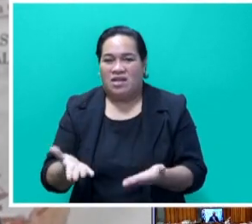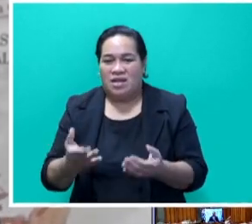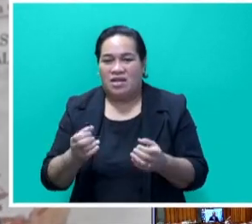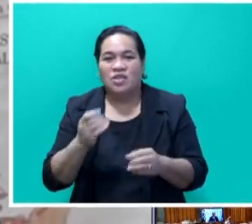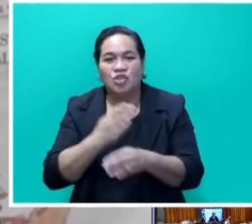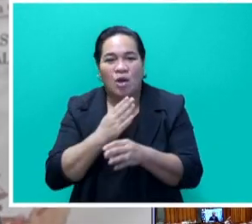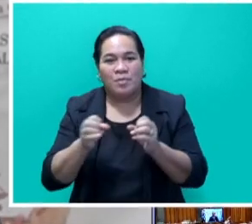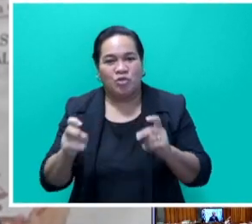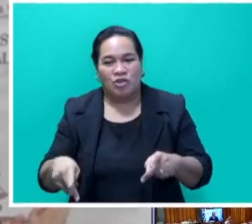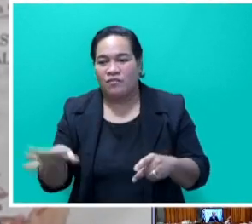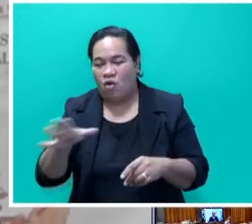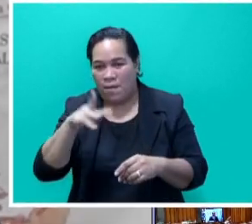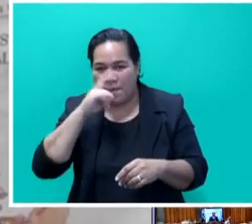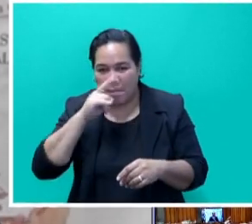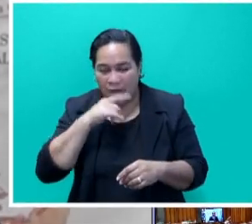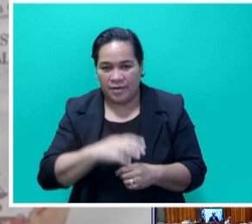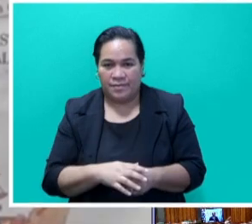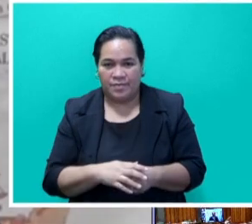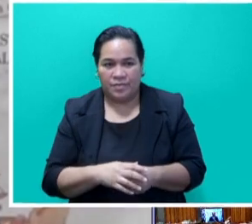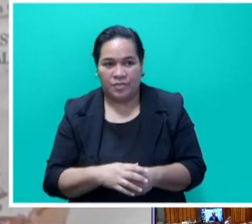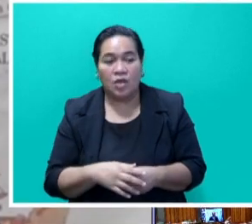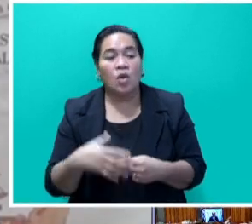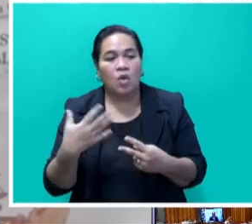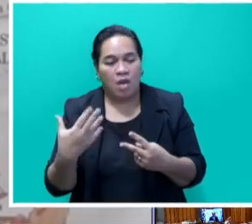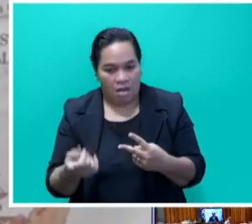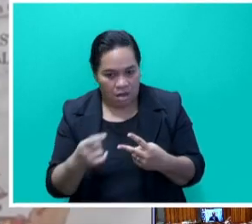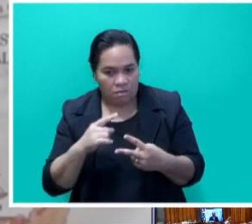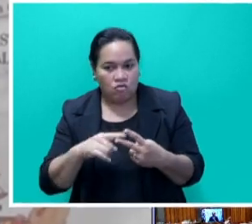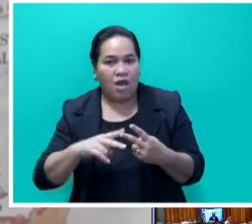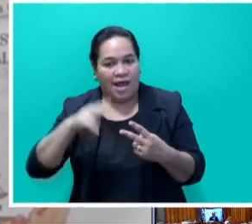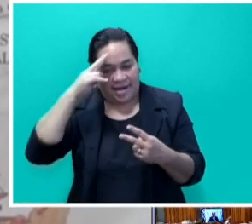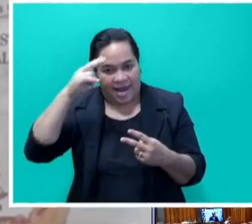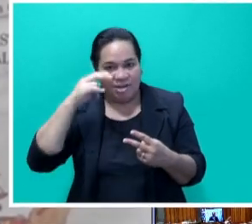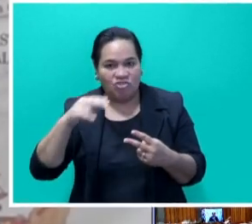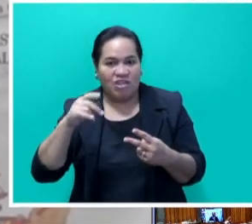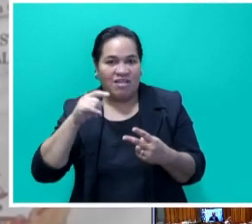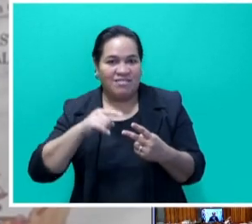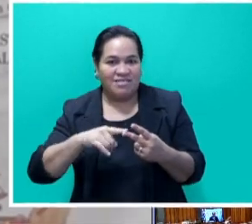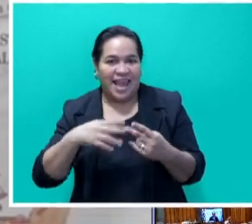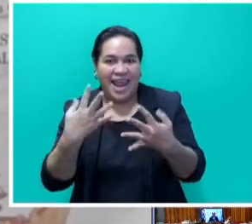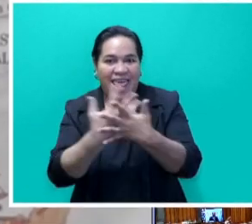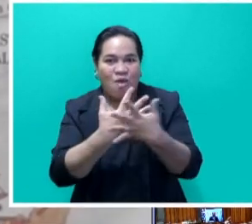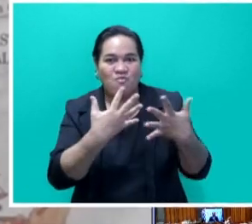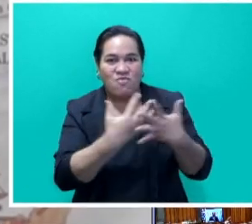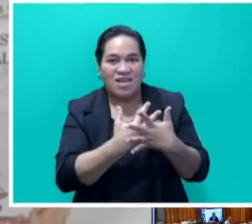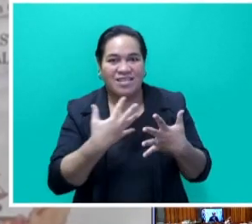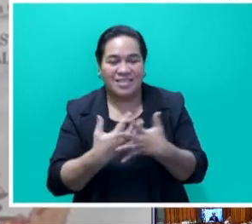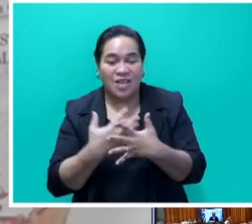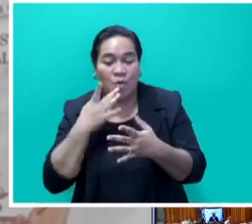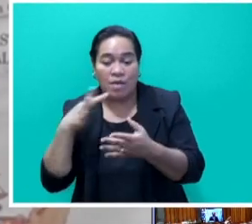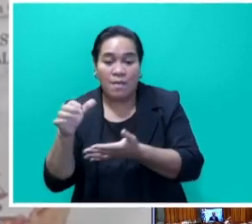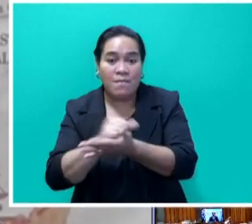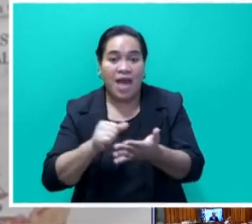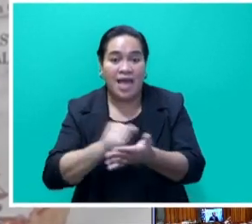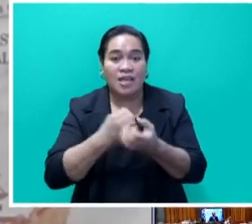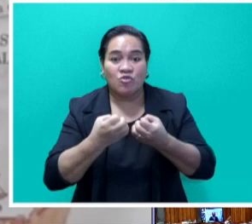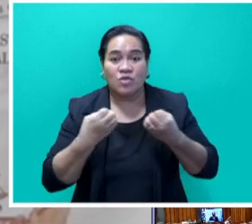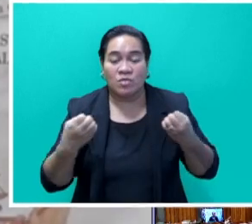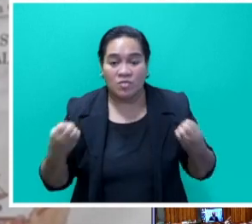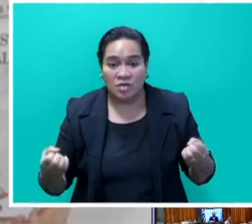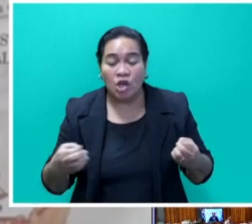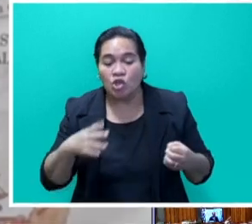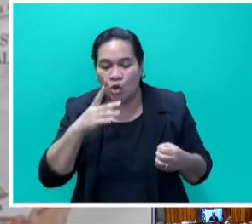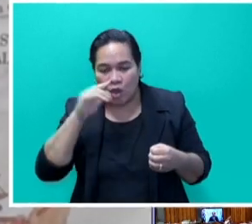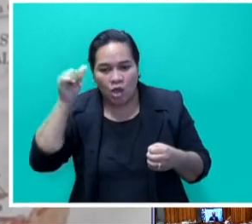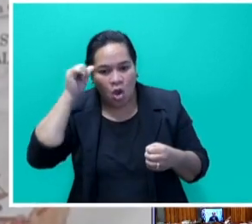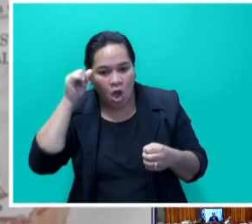people. We have commenced work on upgrading our national seismological networks after the purchase of equipment so that our warnings on